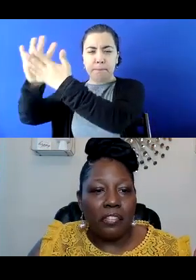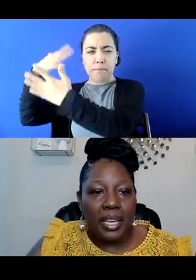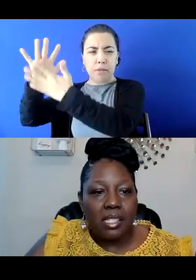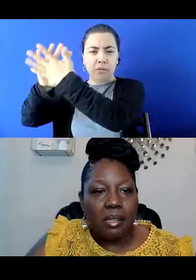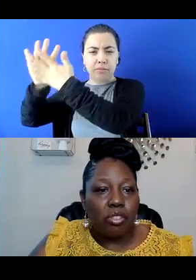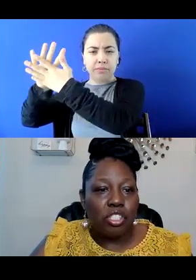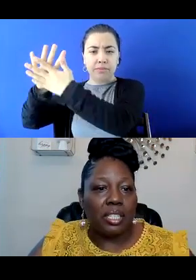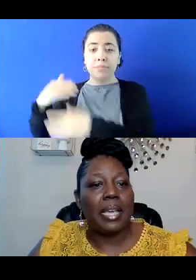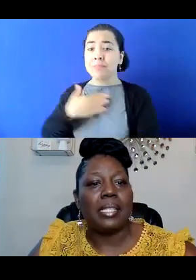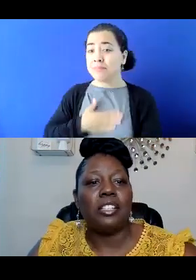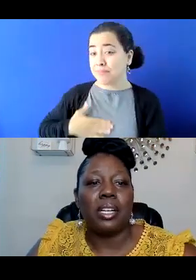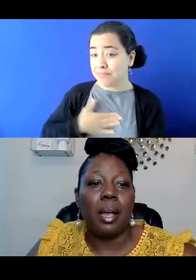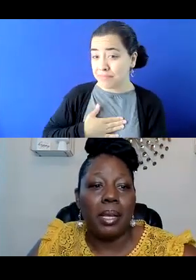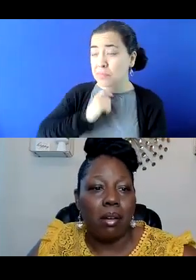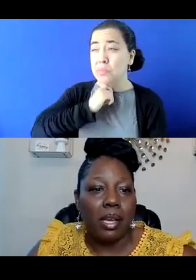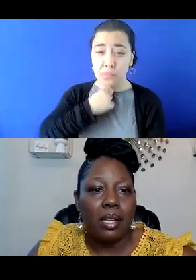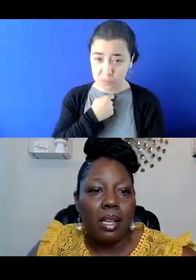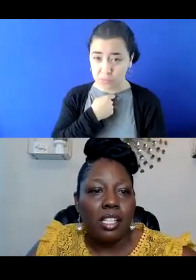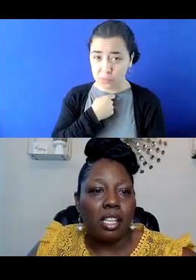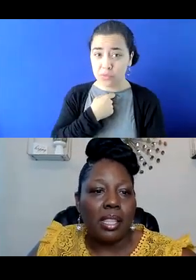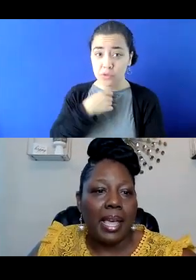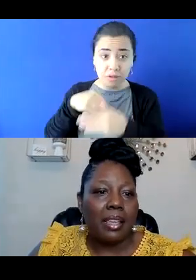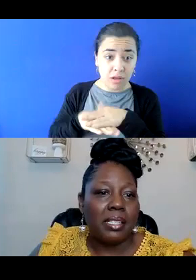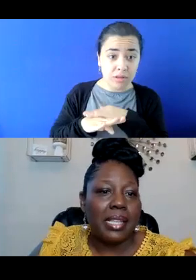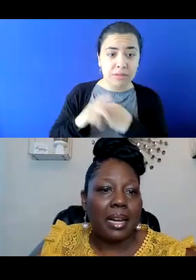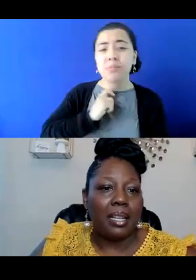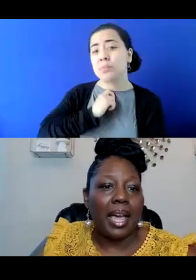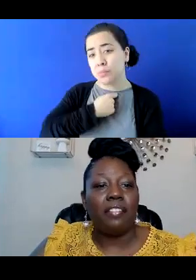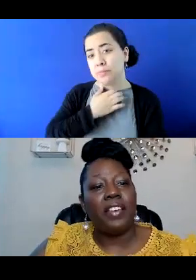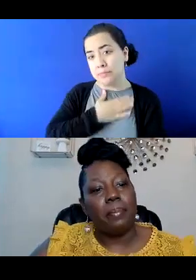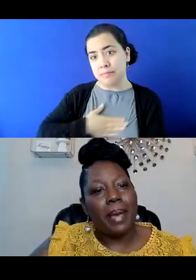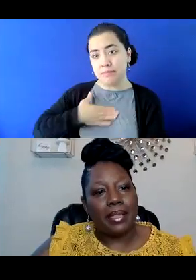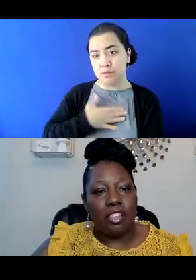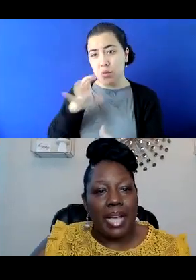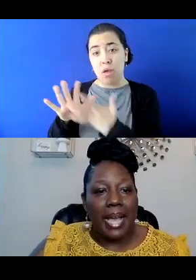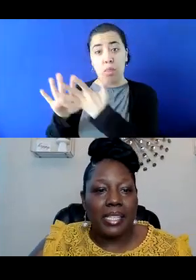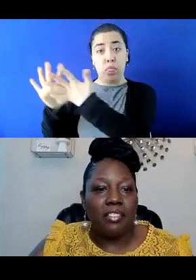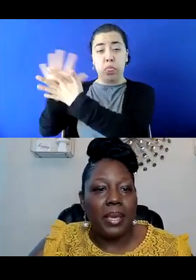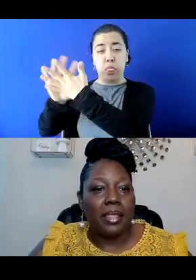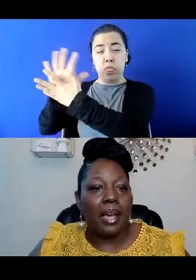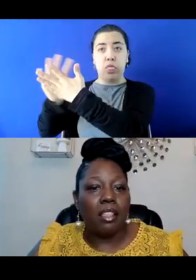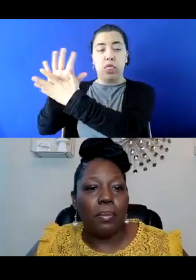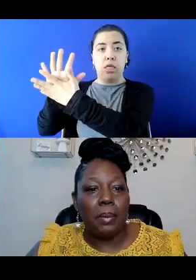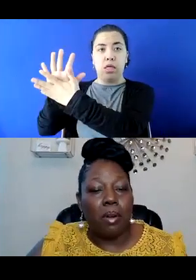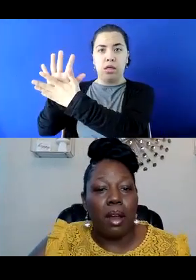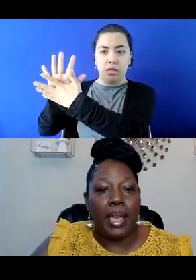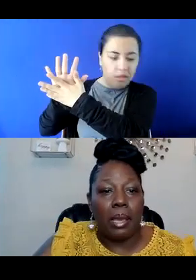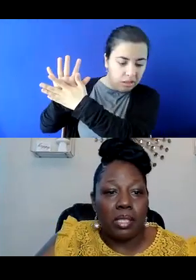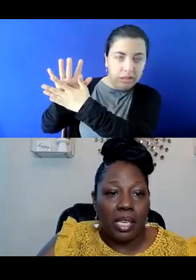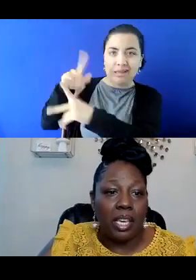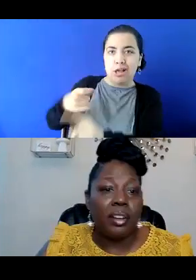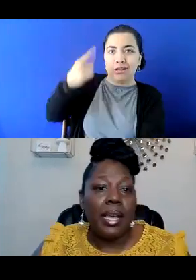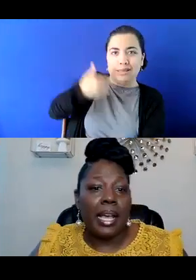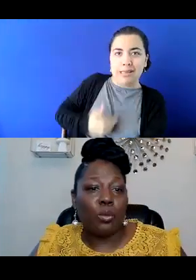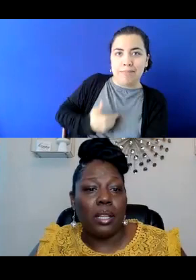Please don't forget to mute your lines as you're coming on so that there's not a lot of feedback that you guys give me and that other people are able